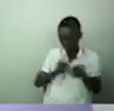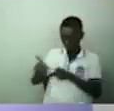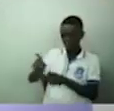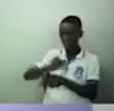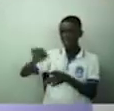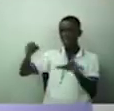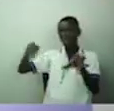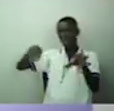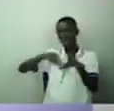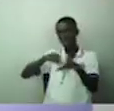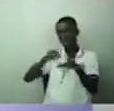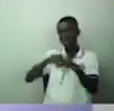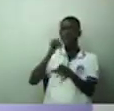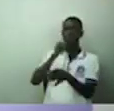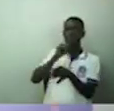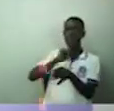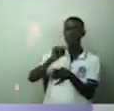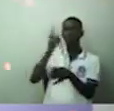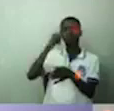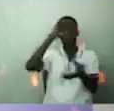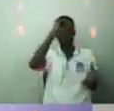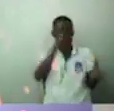her husband. And I heard a loud voice